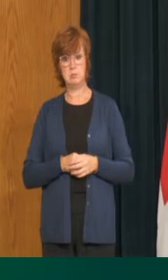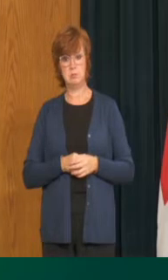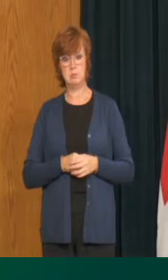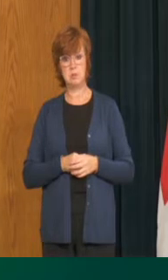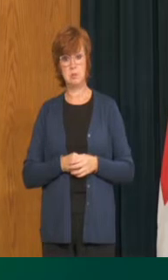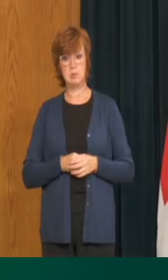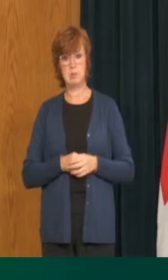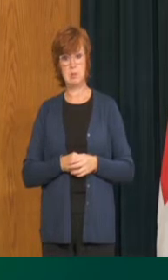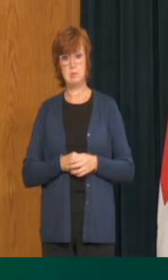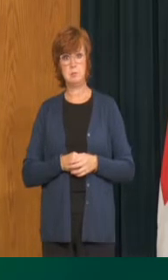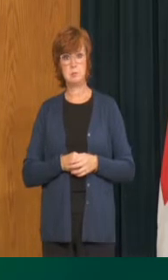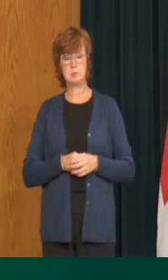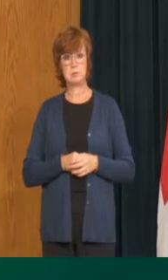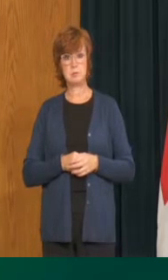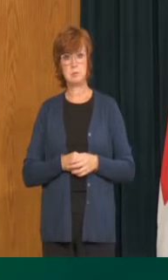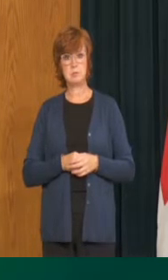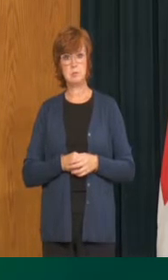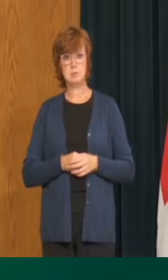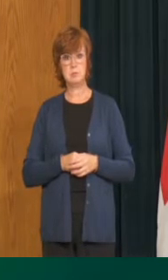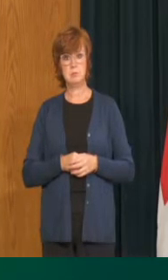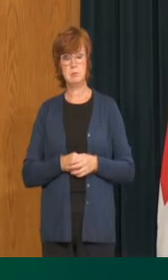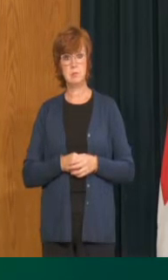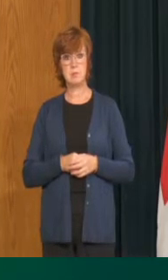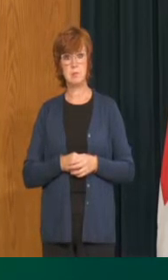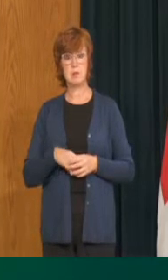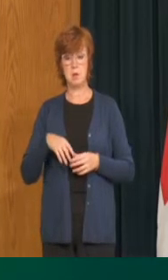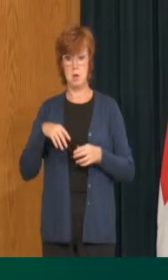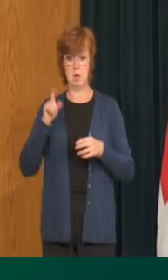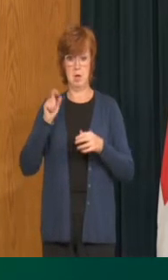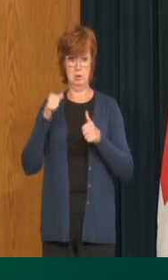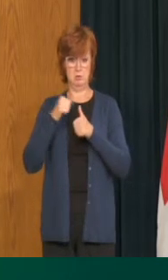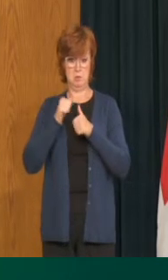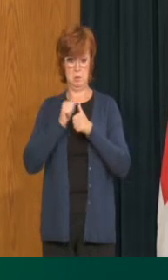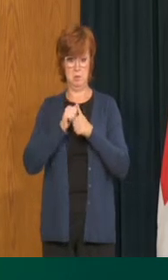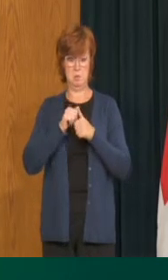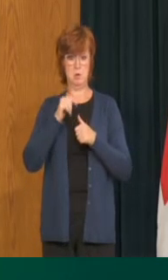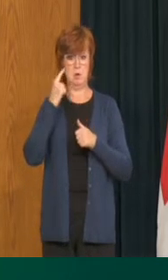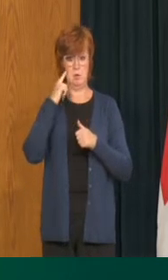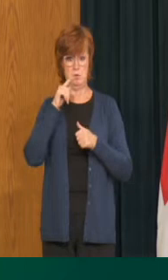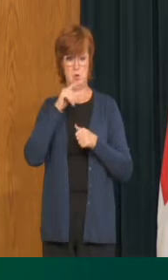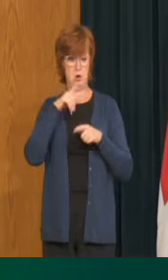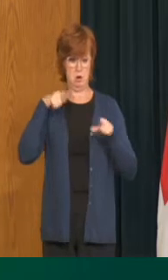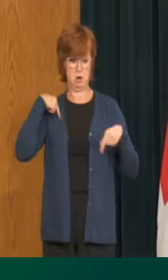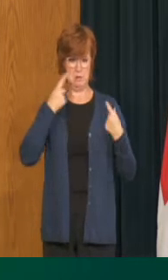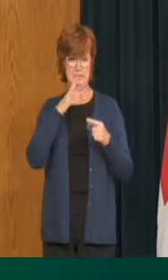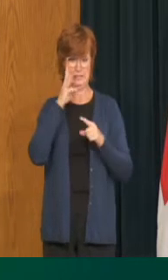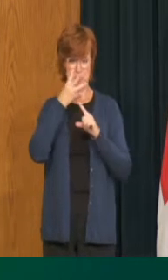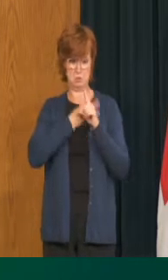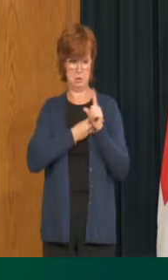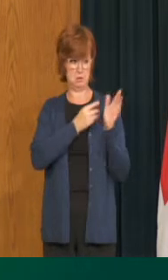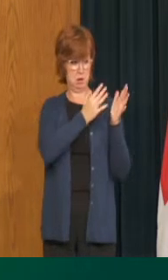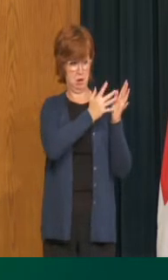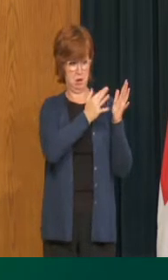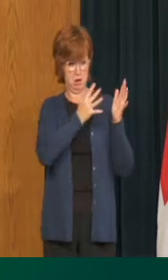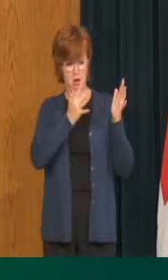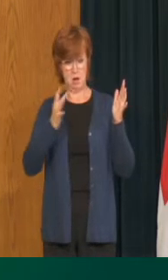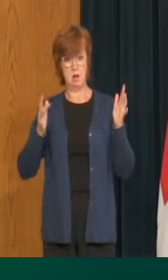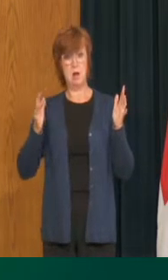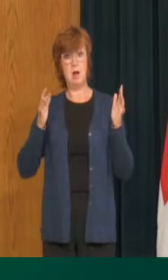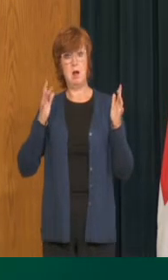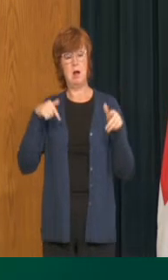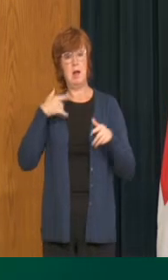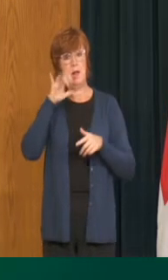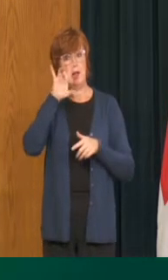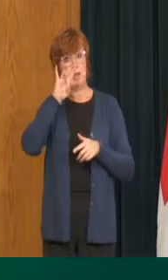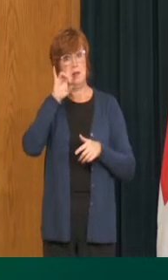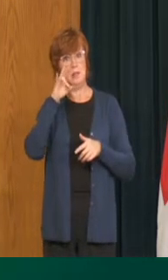We must not forget that throughout the pandemic in Saskatchewan, 87% of the workforce continued to work. Now, some of that was